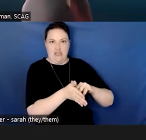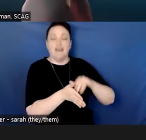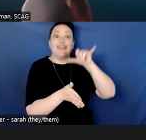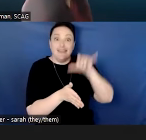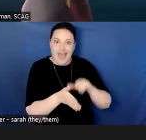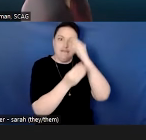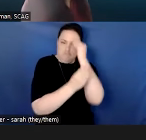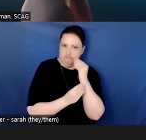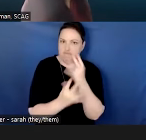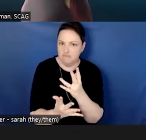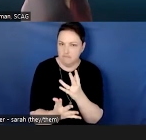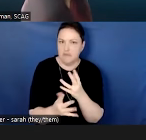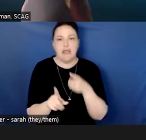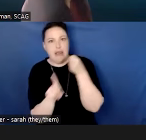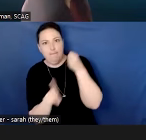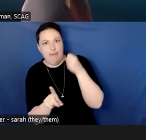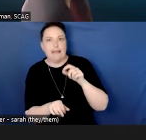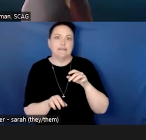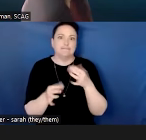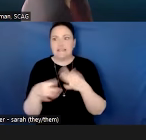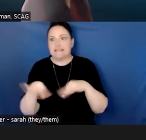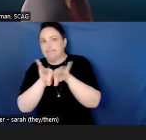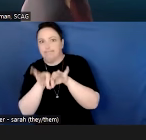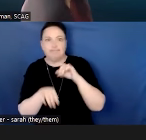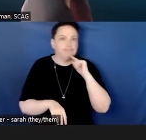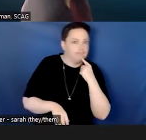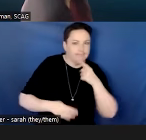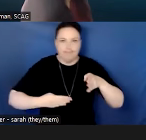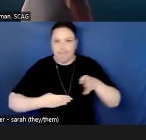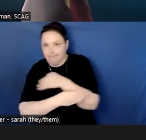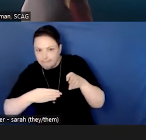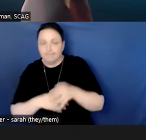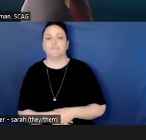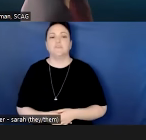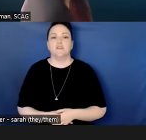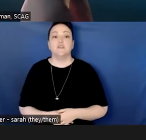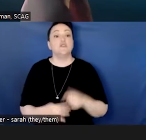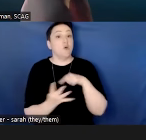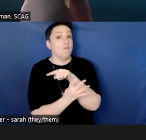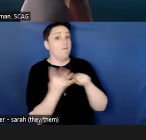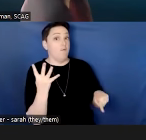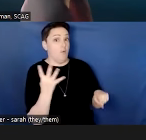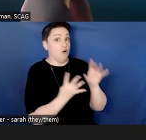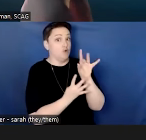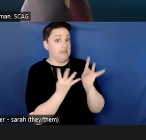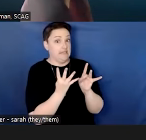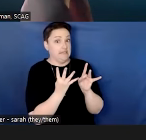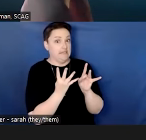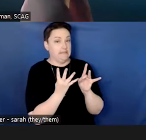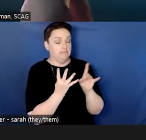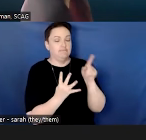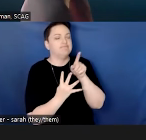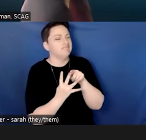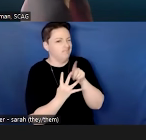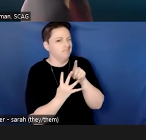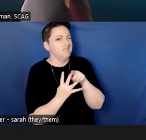not. So therefore, among the four choices, choice number 2, a project requires a discretionary determination, is the